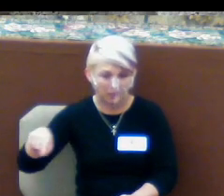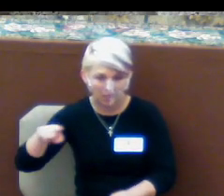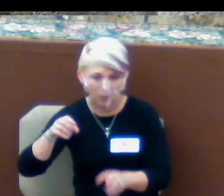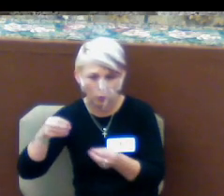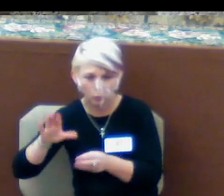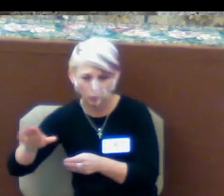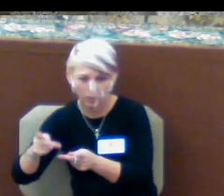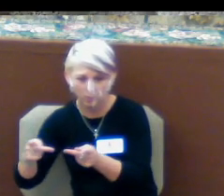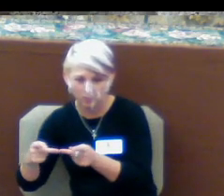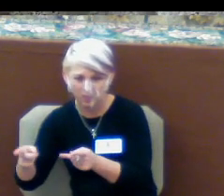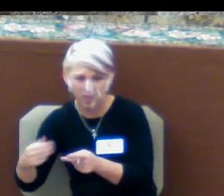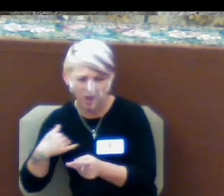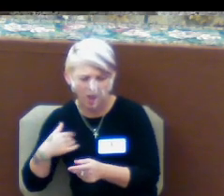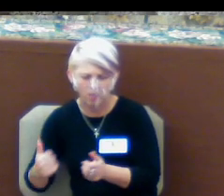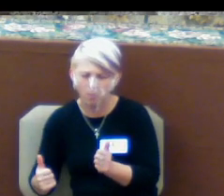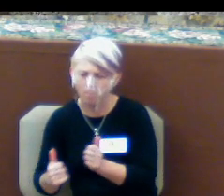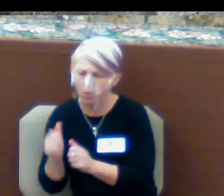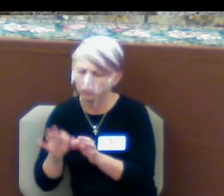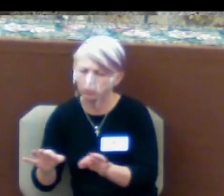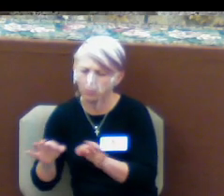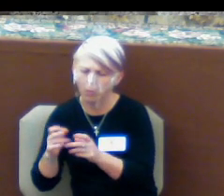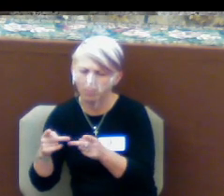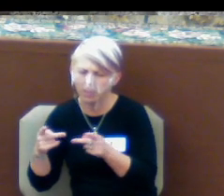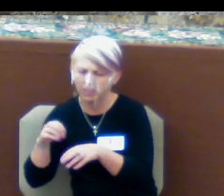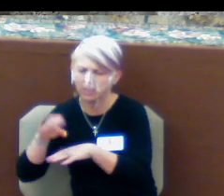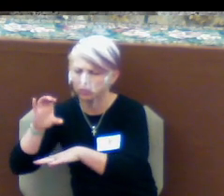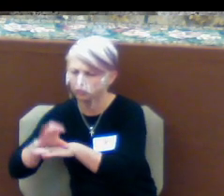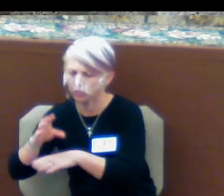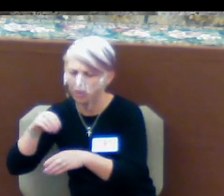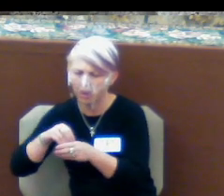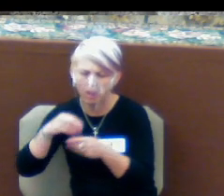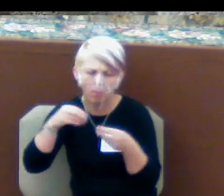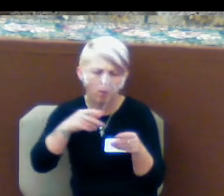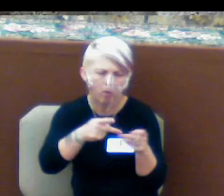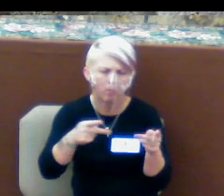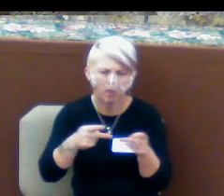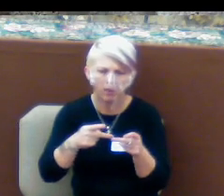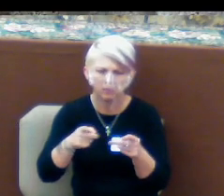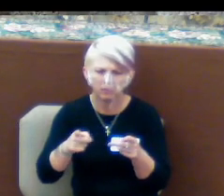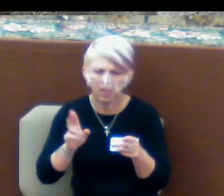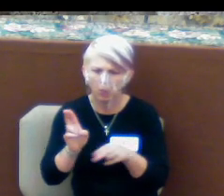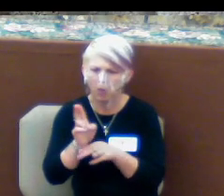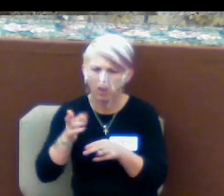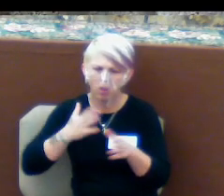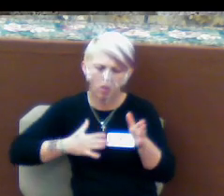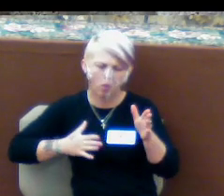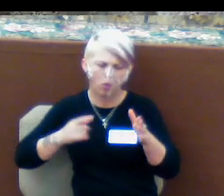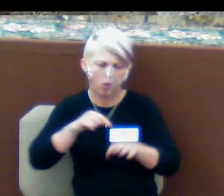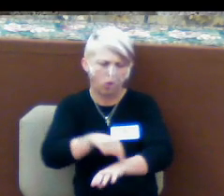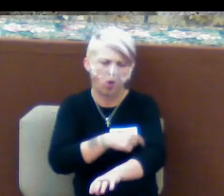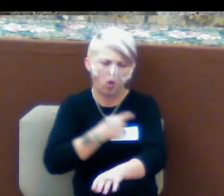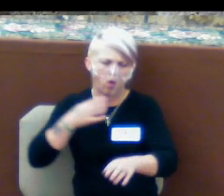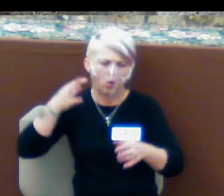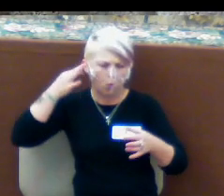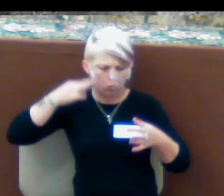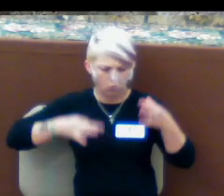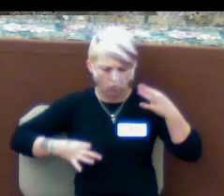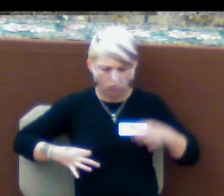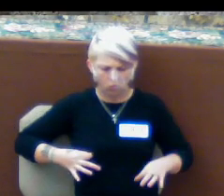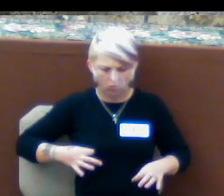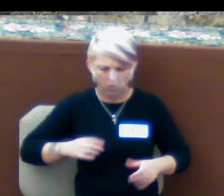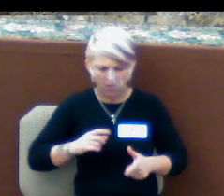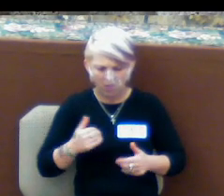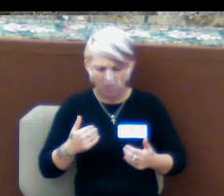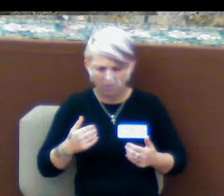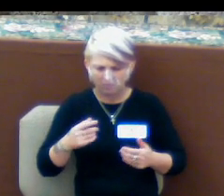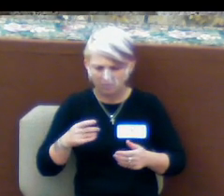most important places in the synagogues and in the marketplace. They wore long tassels. They gave a tenth of their